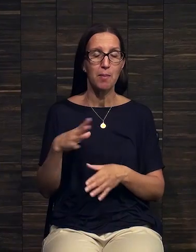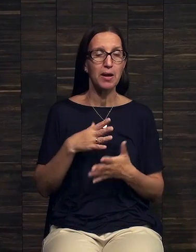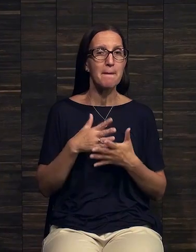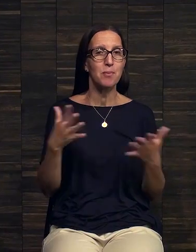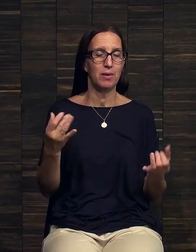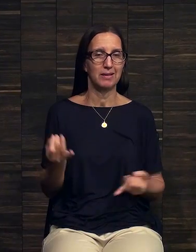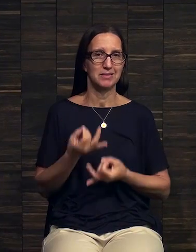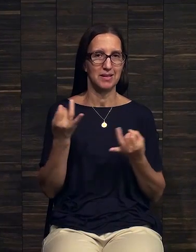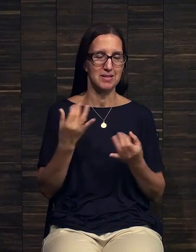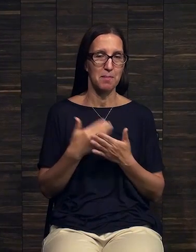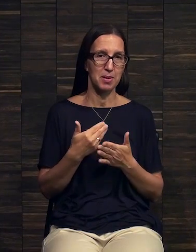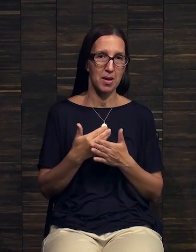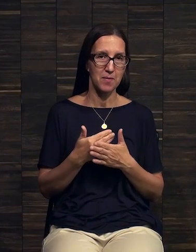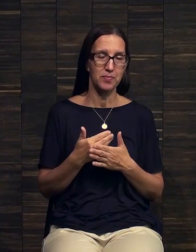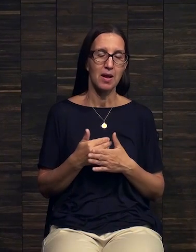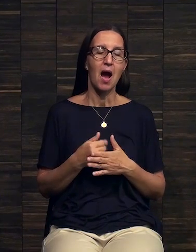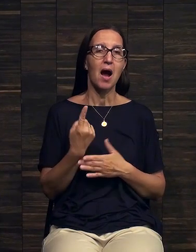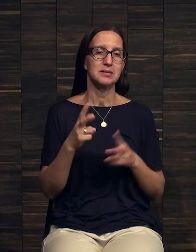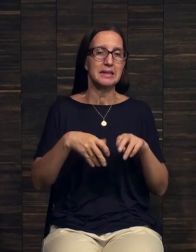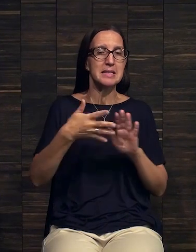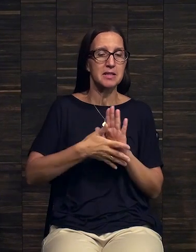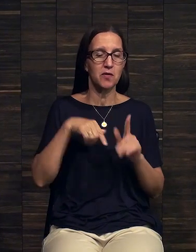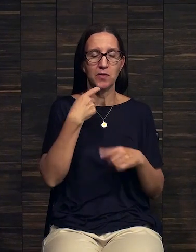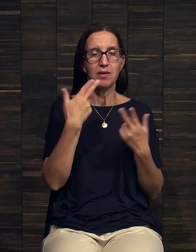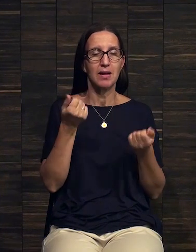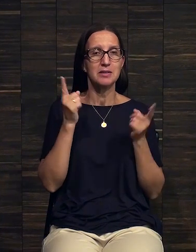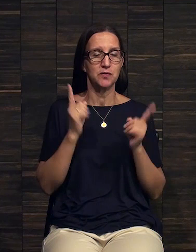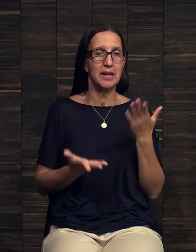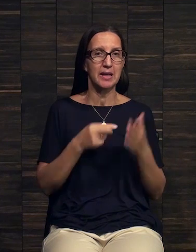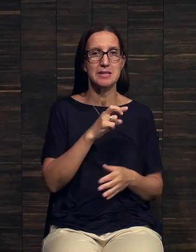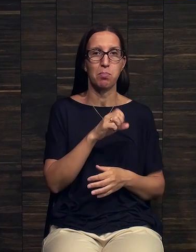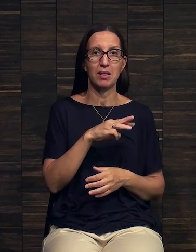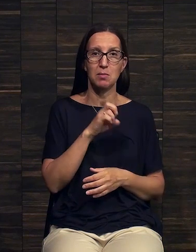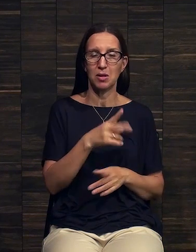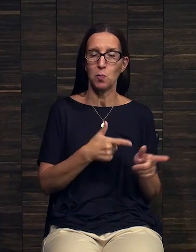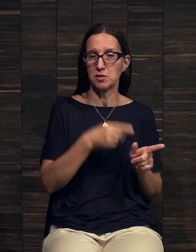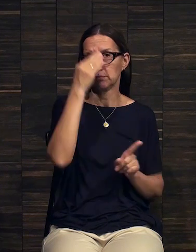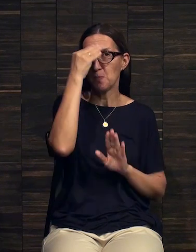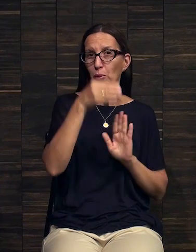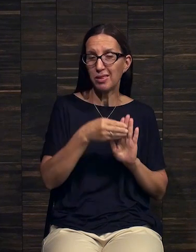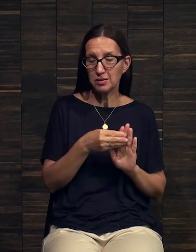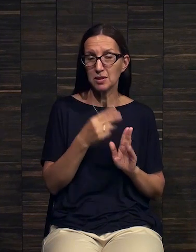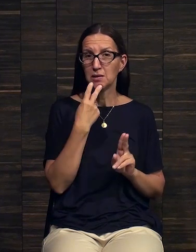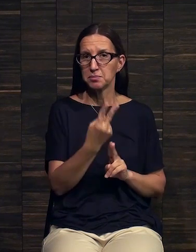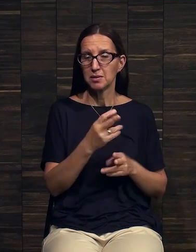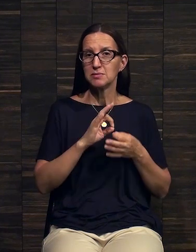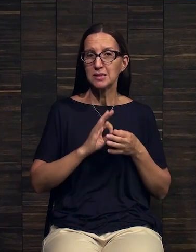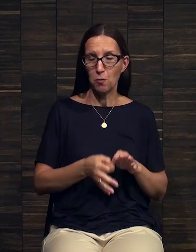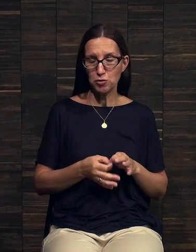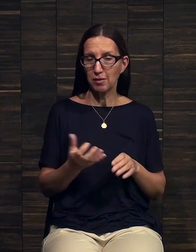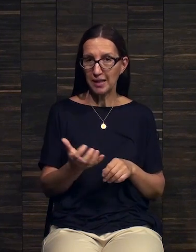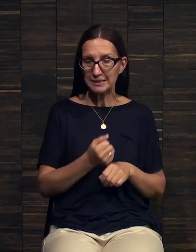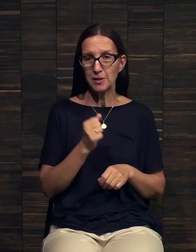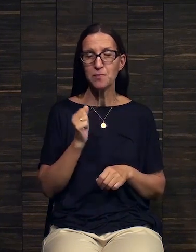there were more interesting examples. And one of the researchers said that if there is a